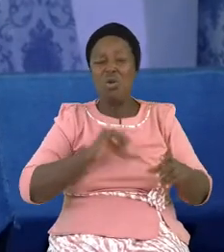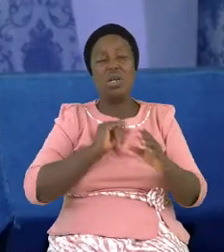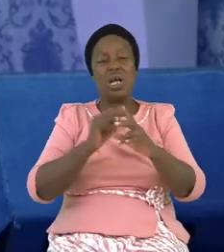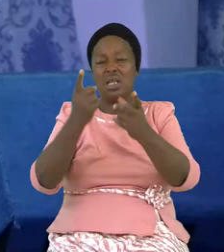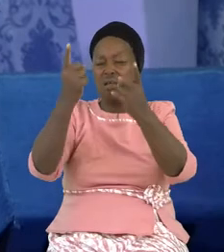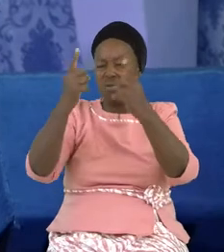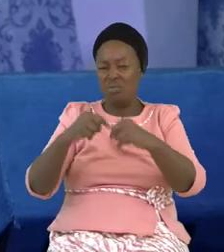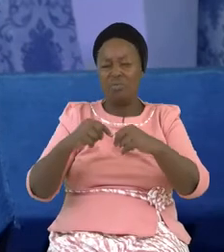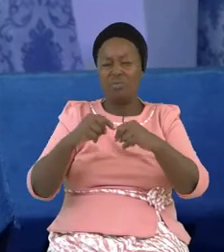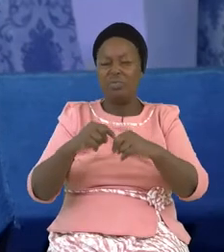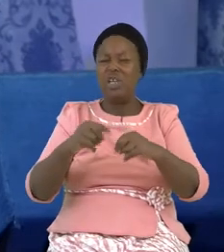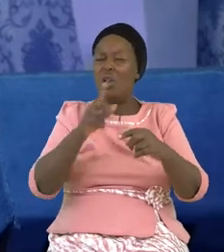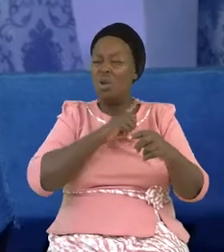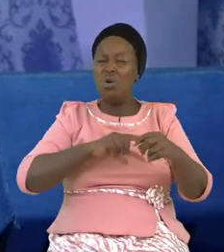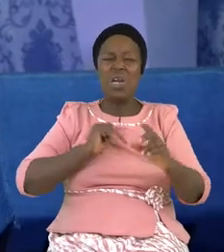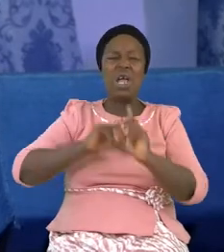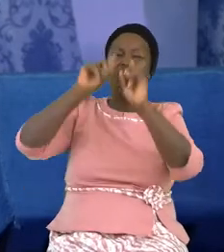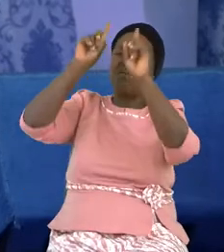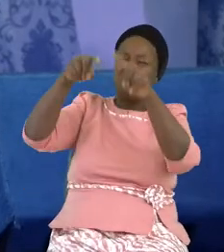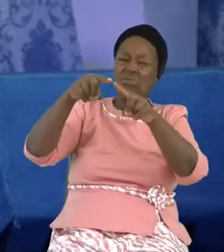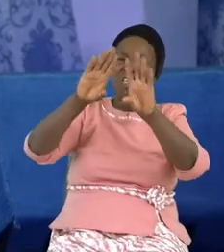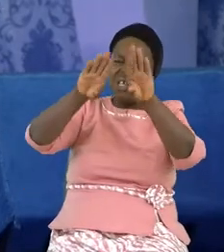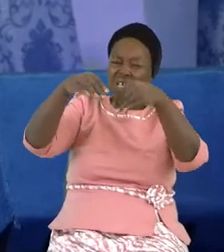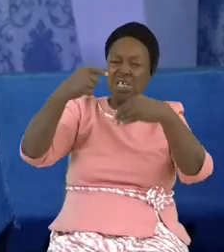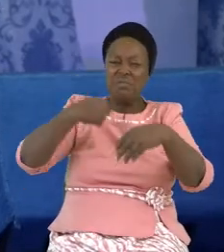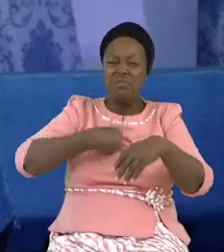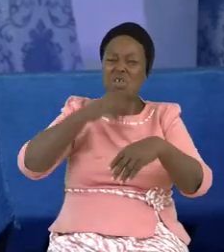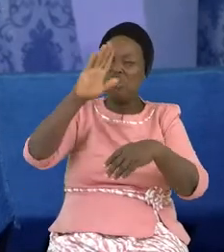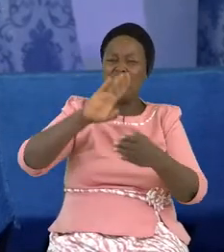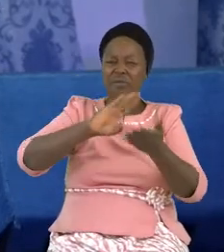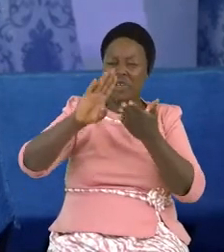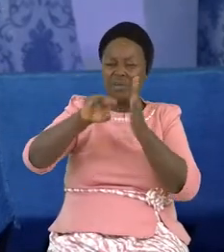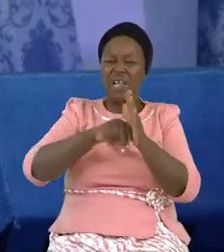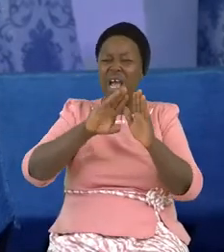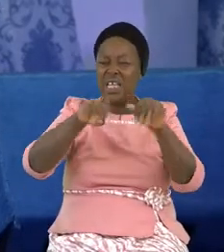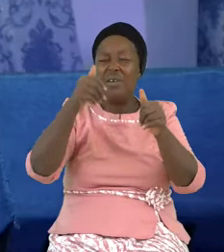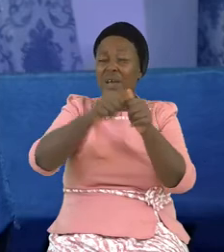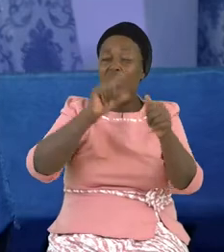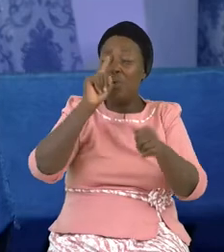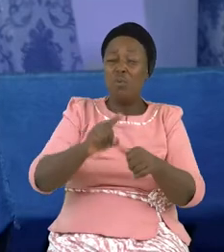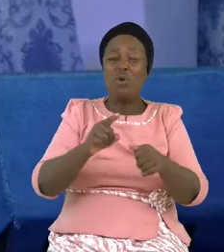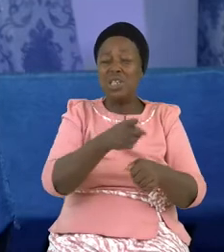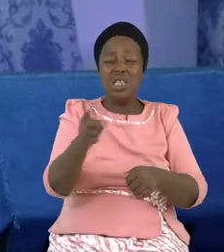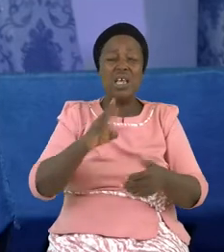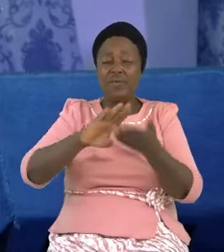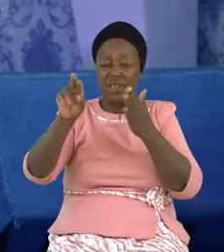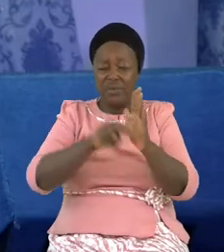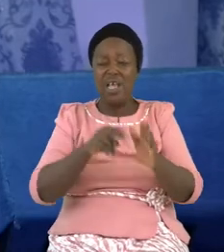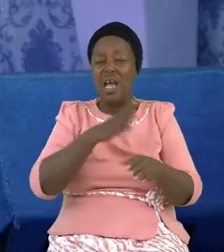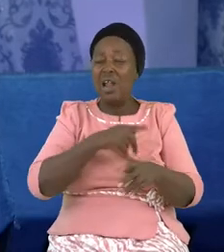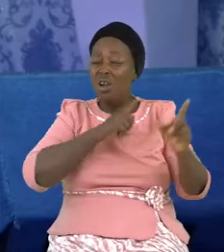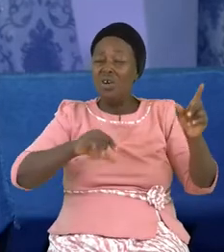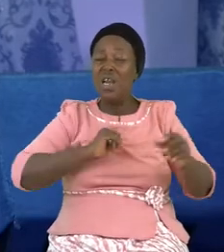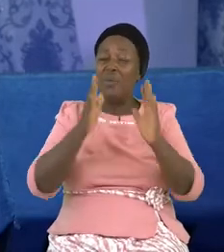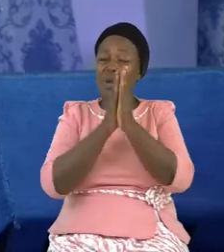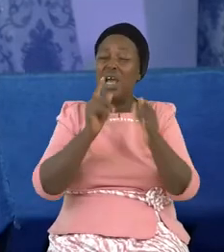me your forgiveness. Grant everyone their forgiveness. And Lord, I pray, assurance of salvation